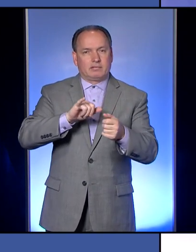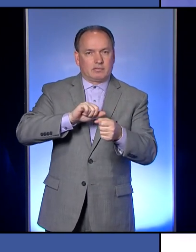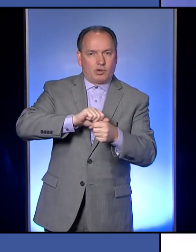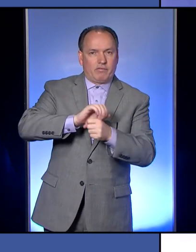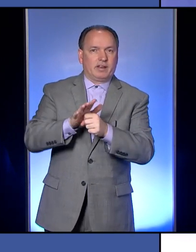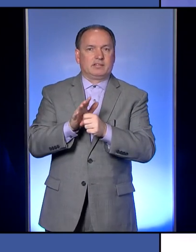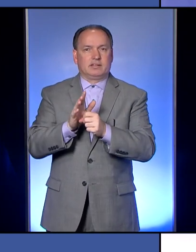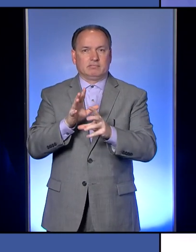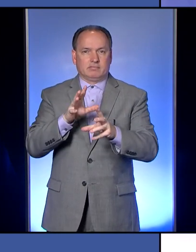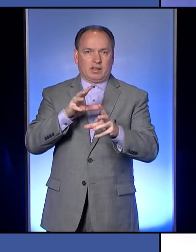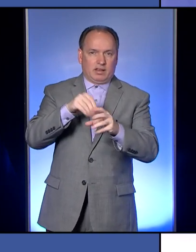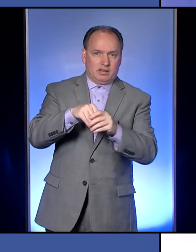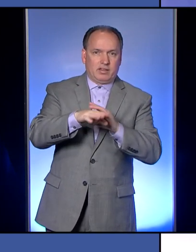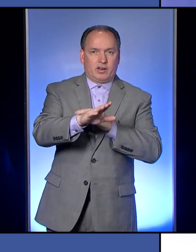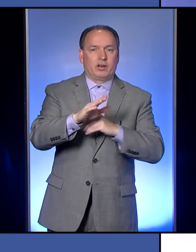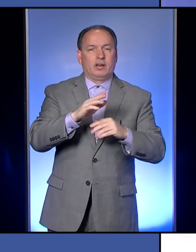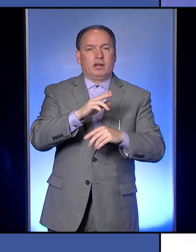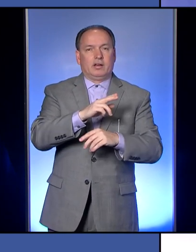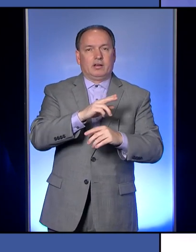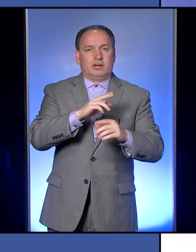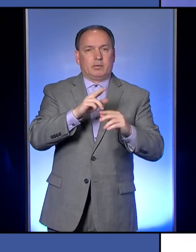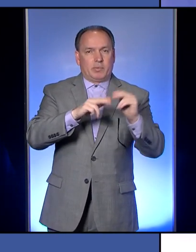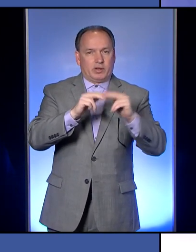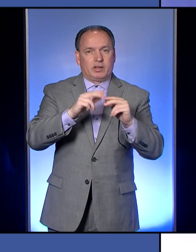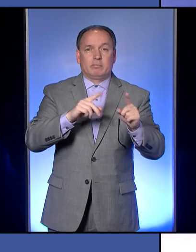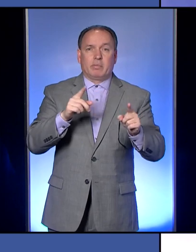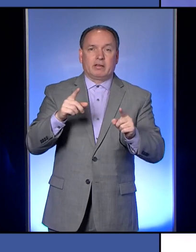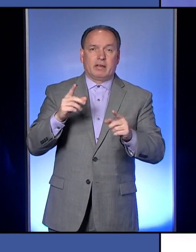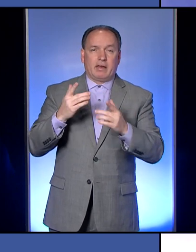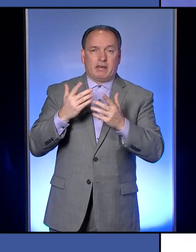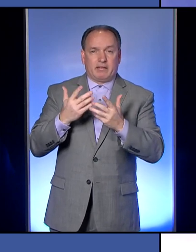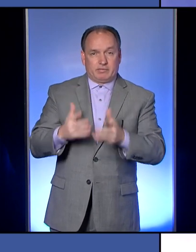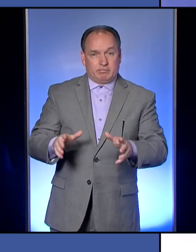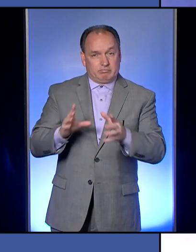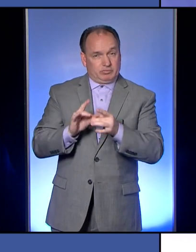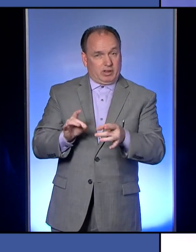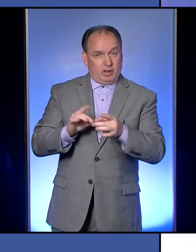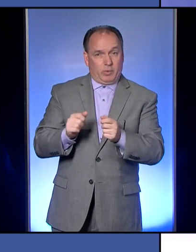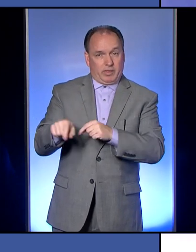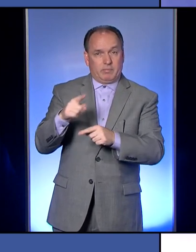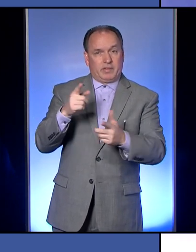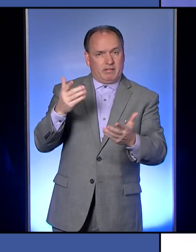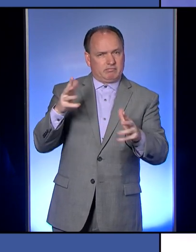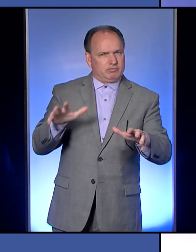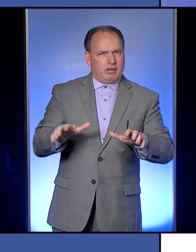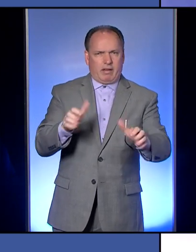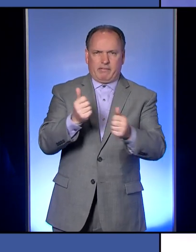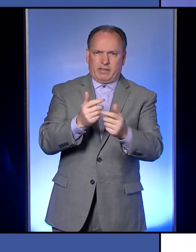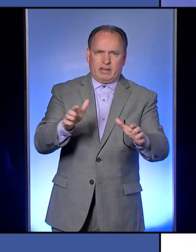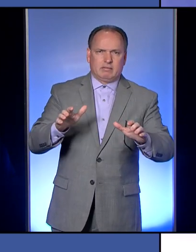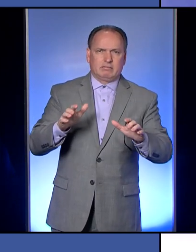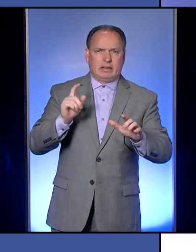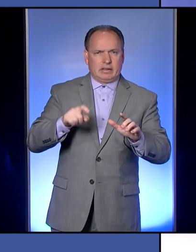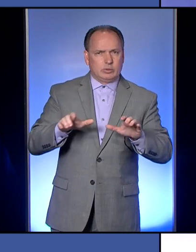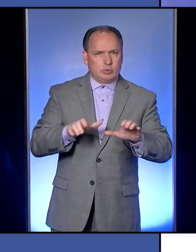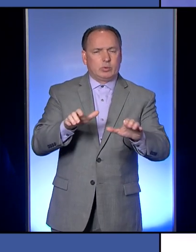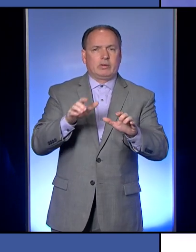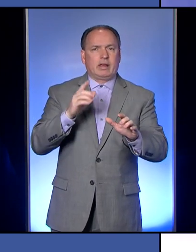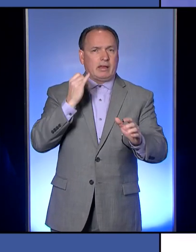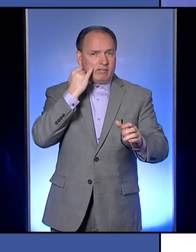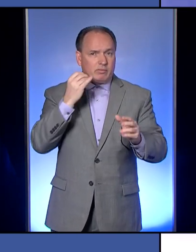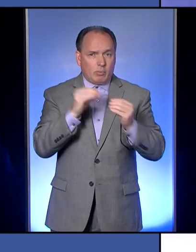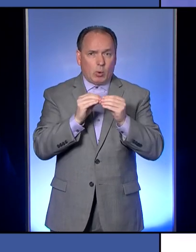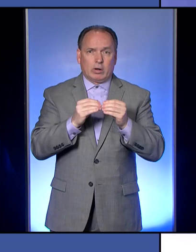brought into that facility. After speaking with him, I think they've done all that they need to do, and they continue to look at if there's more they can